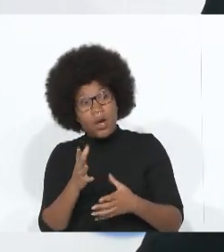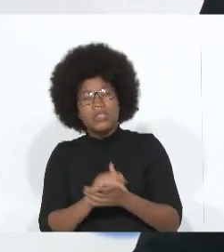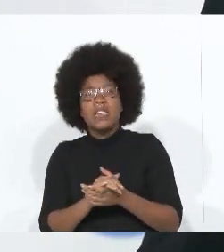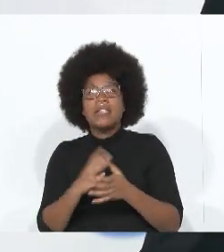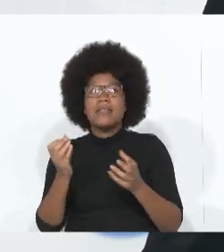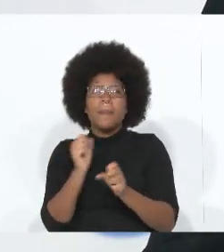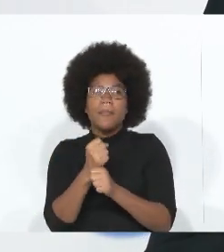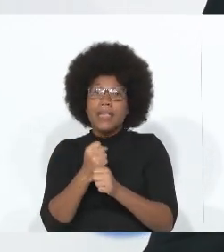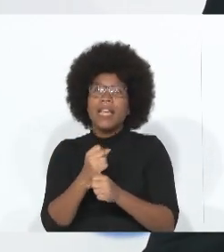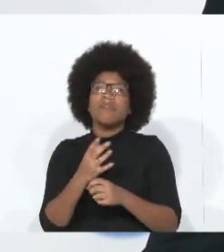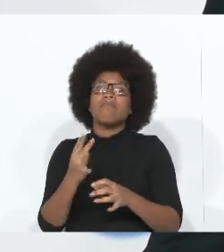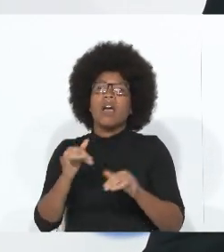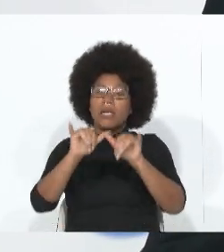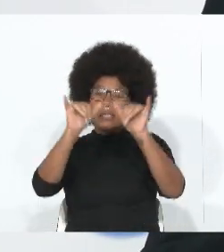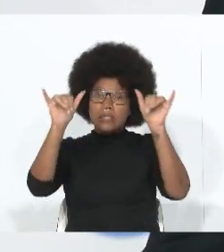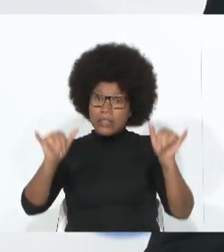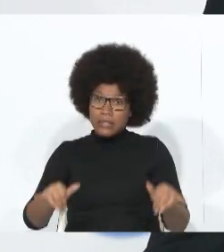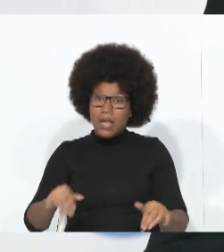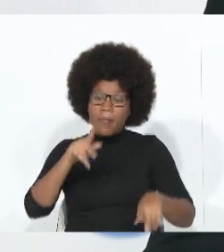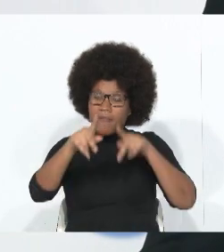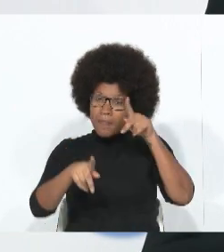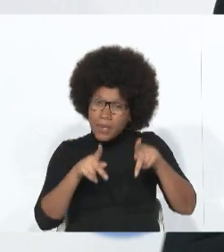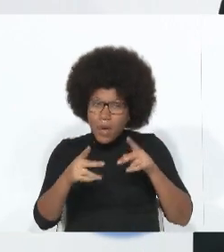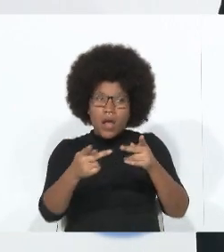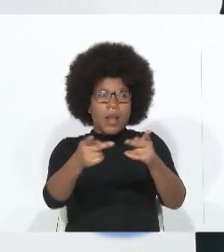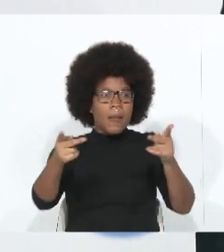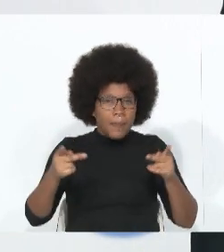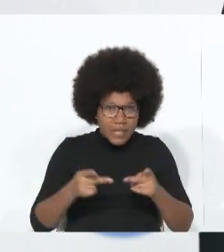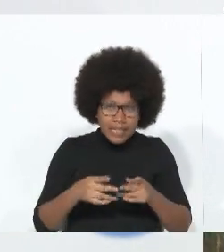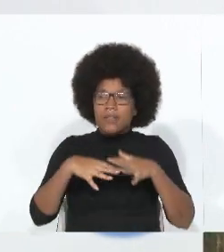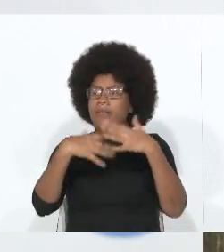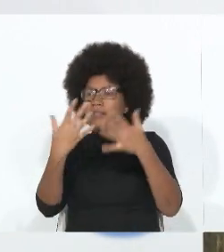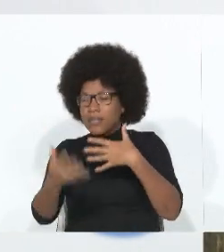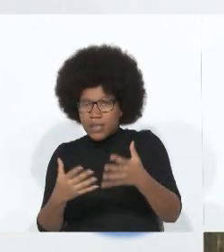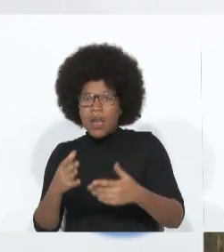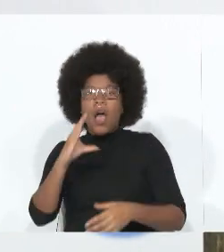creating an ecosystem that is a combination of content,